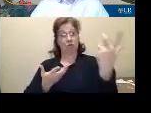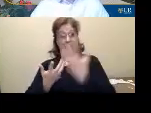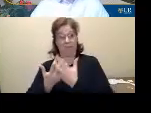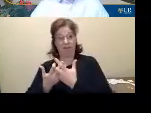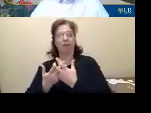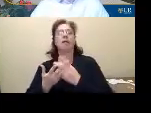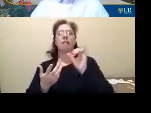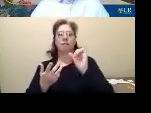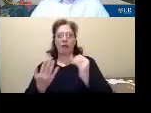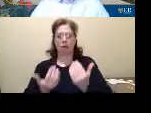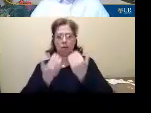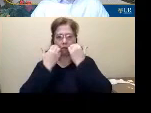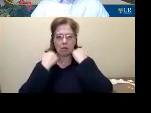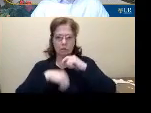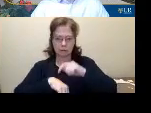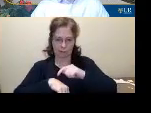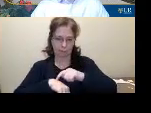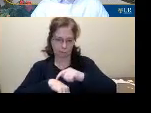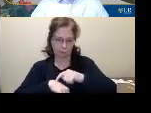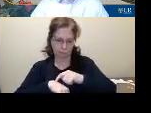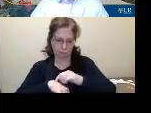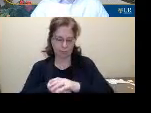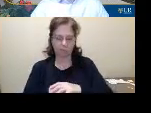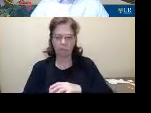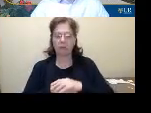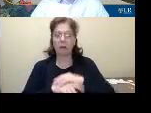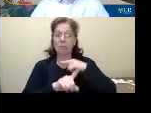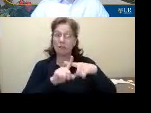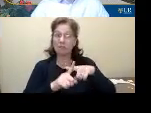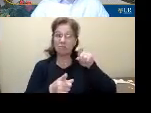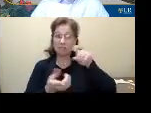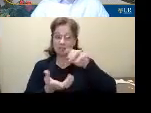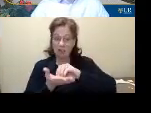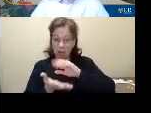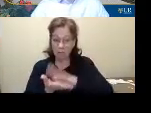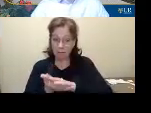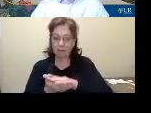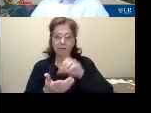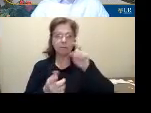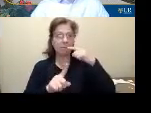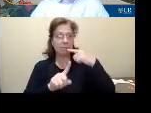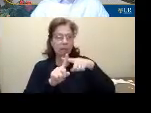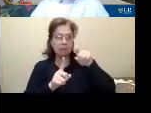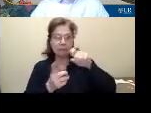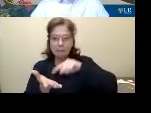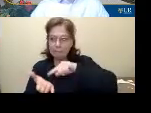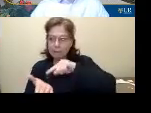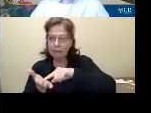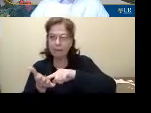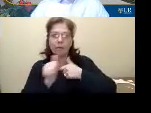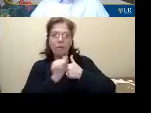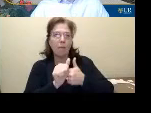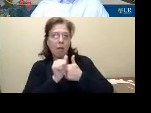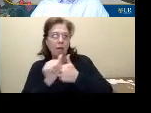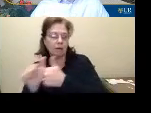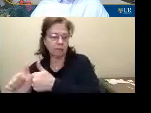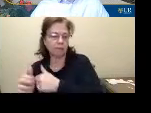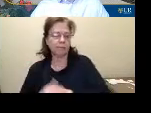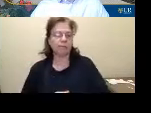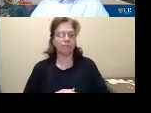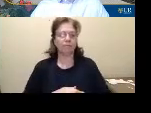takes time, and that has to be documented and billed for proper compliance with the program. There's also insufficient